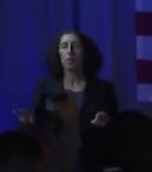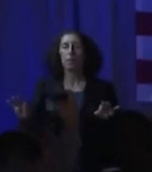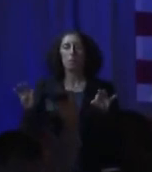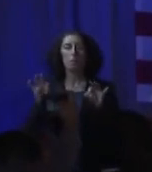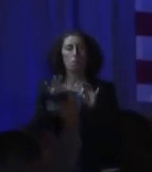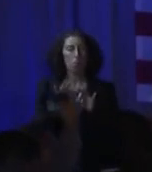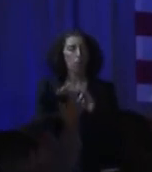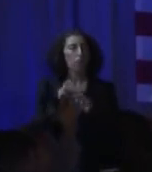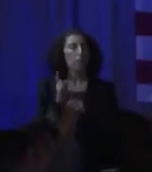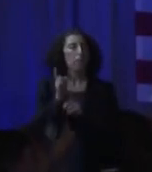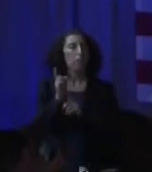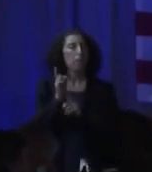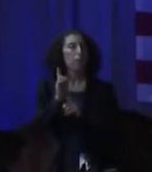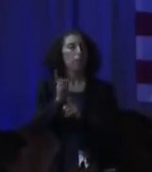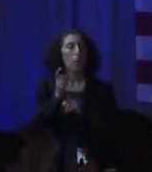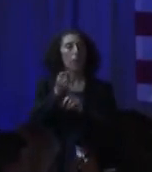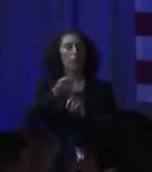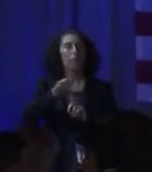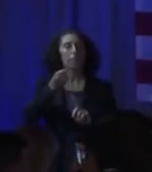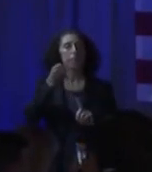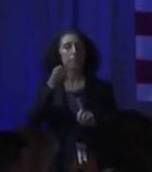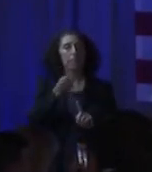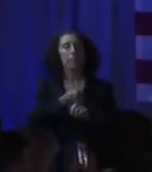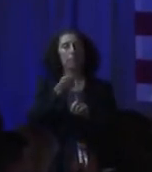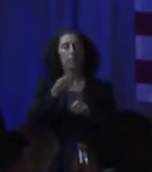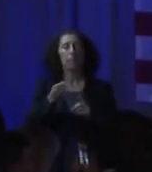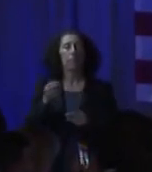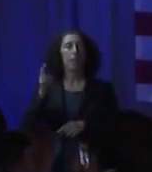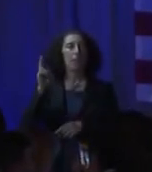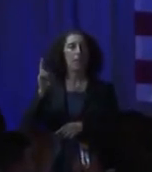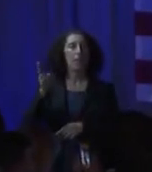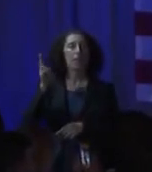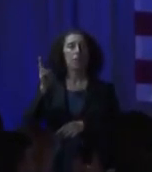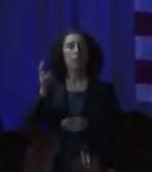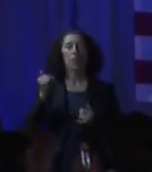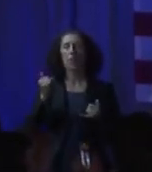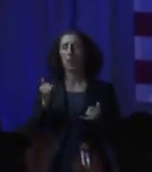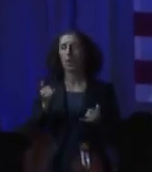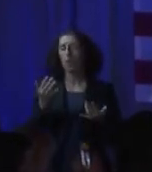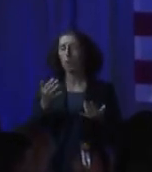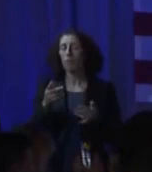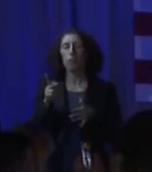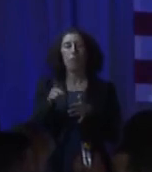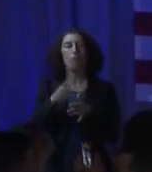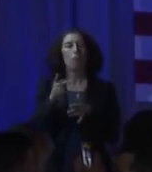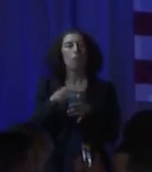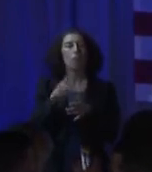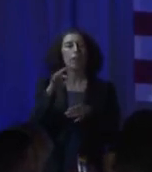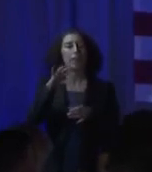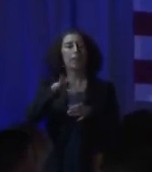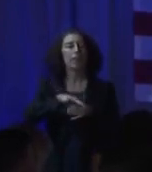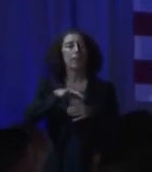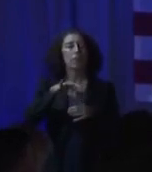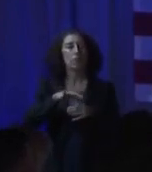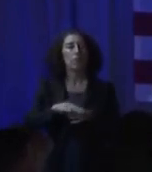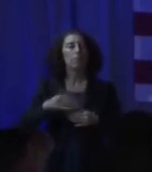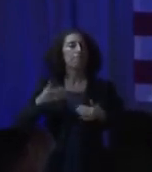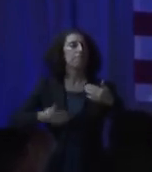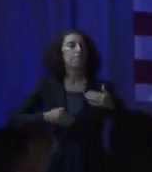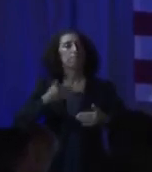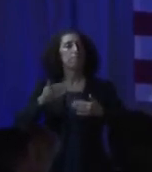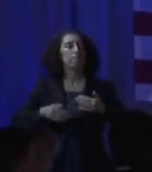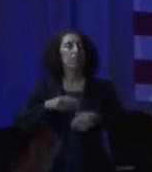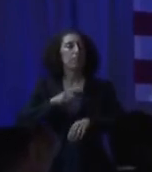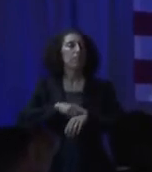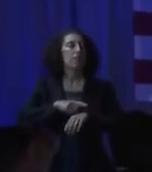Well, Christine, people are very excited here. There's an air of excitement. People are blowing kisses to each other. They're toasting each other. And you can